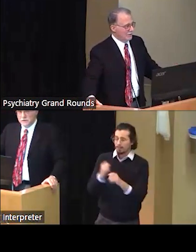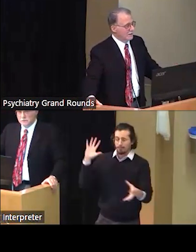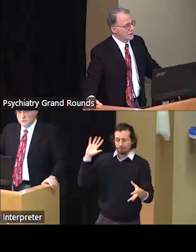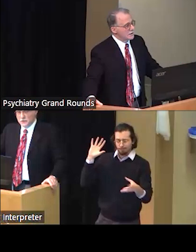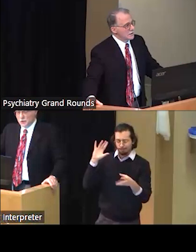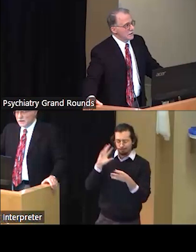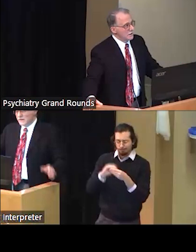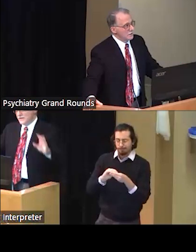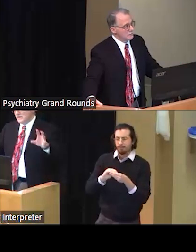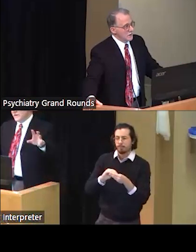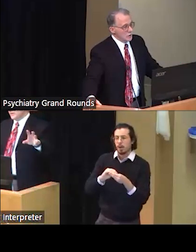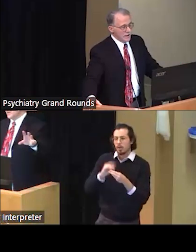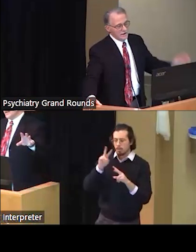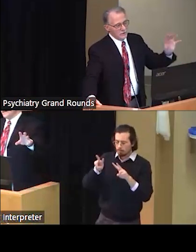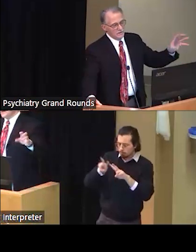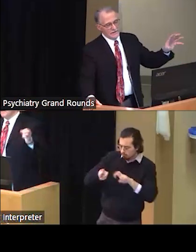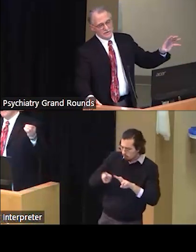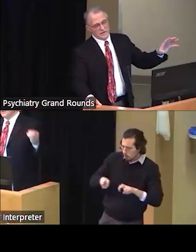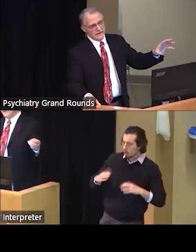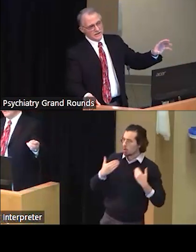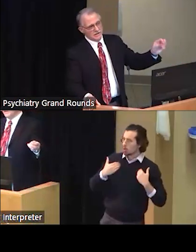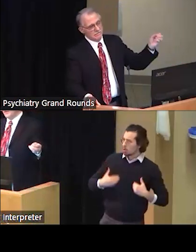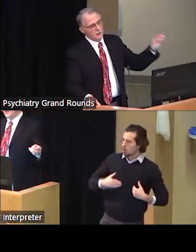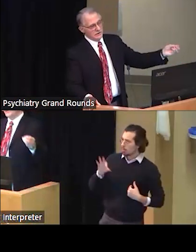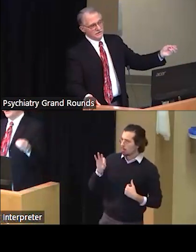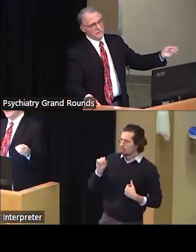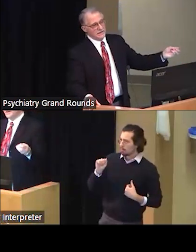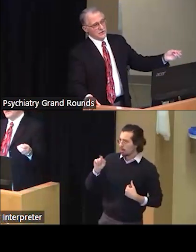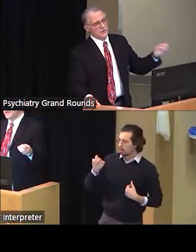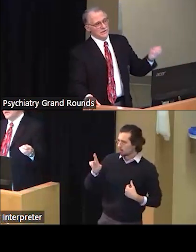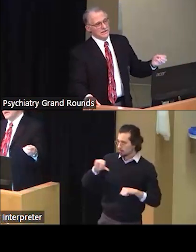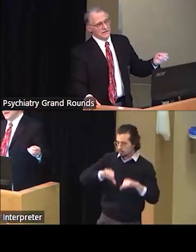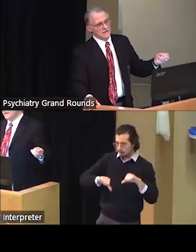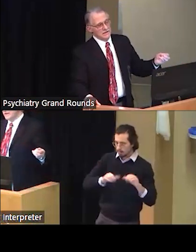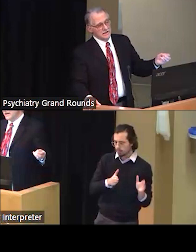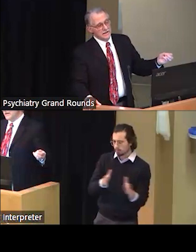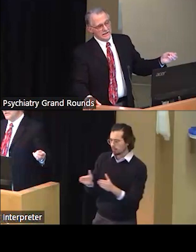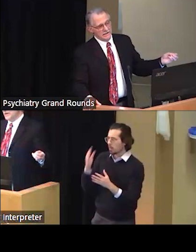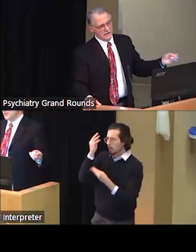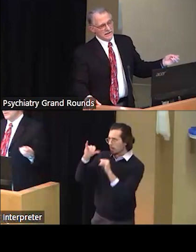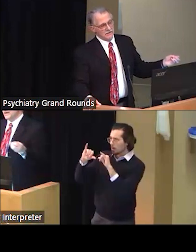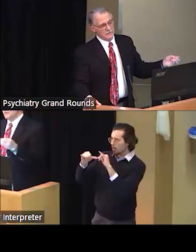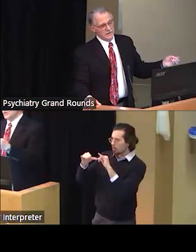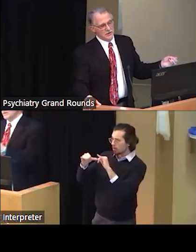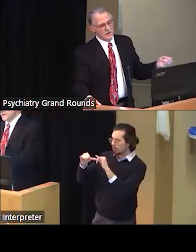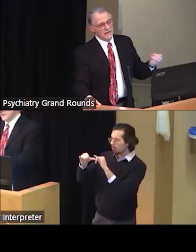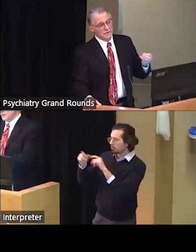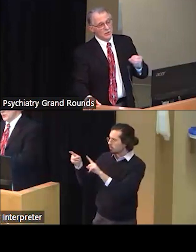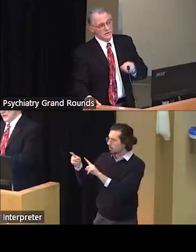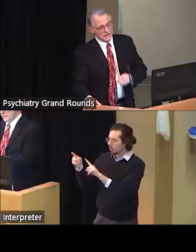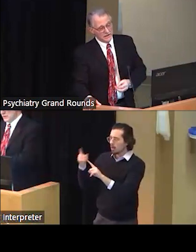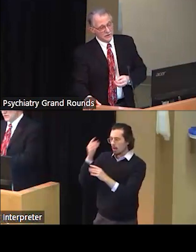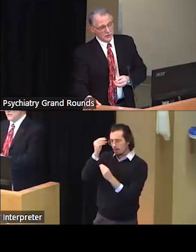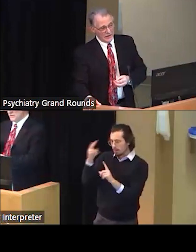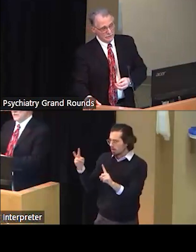capstone of looking at human factor science, pulling from that engineering science, and take information to make it